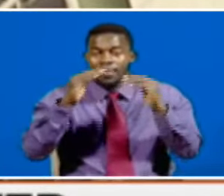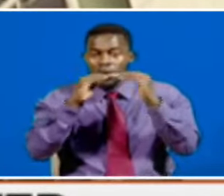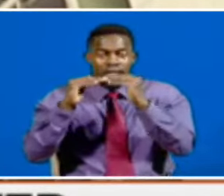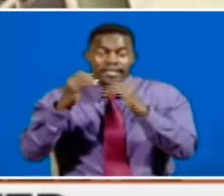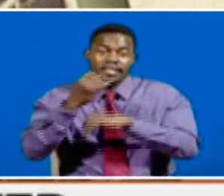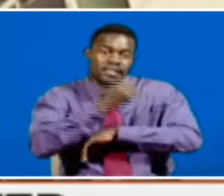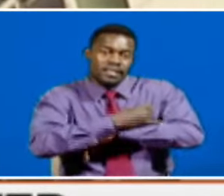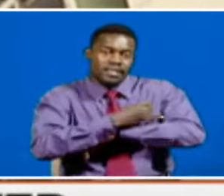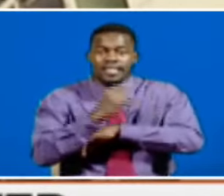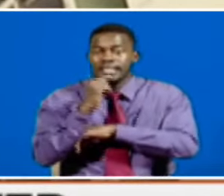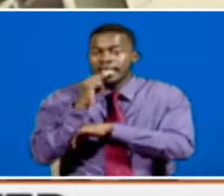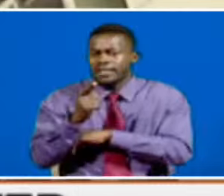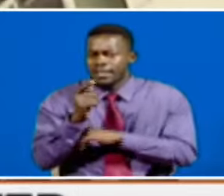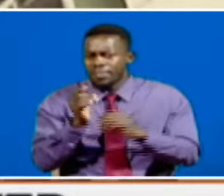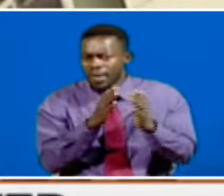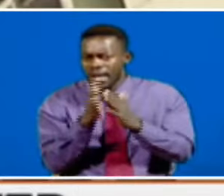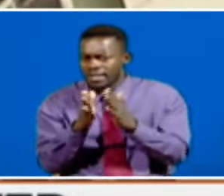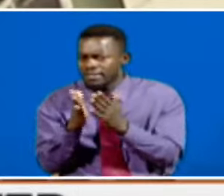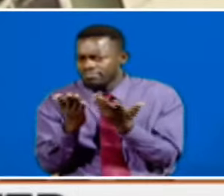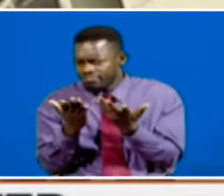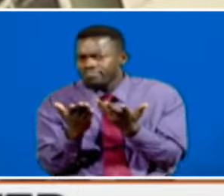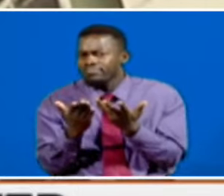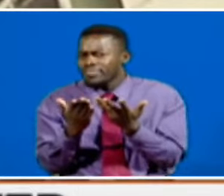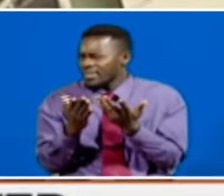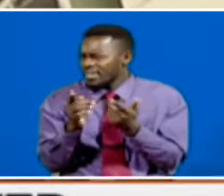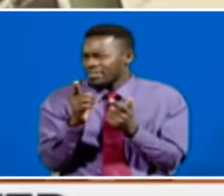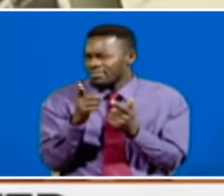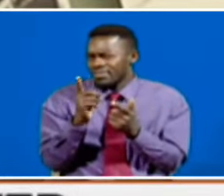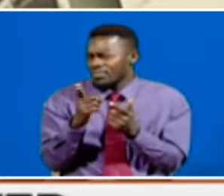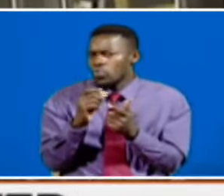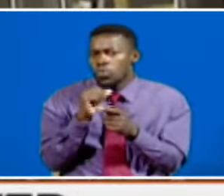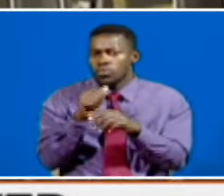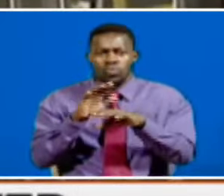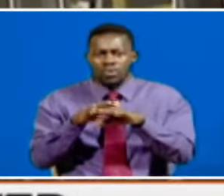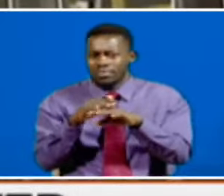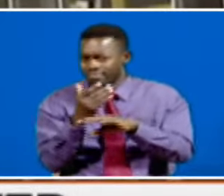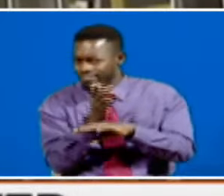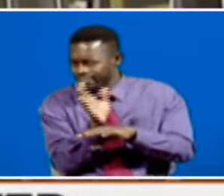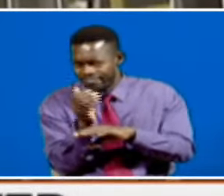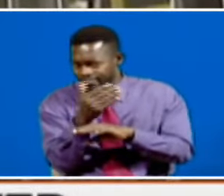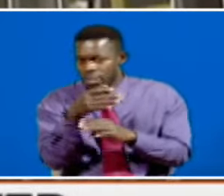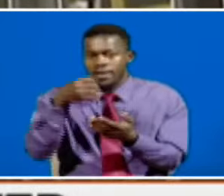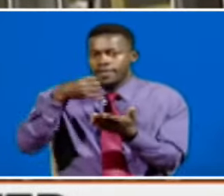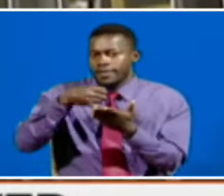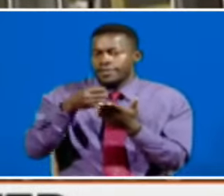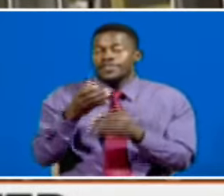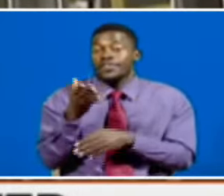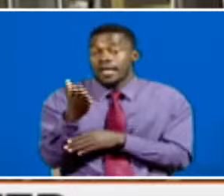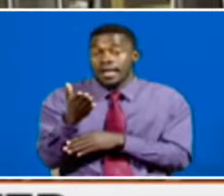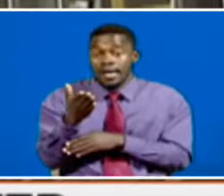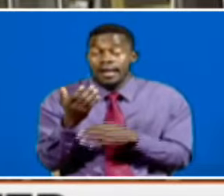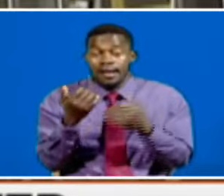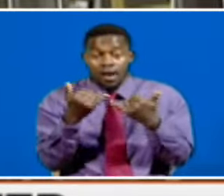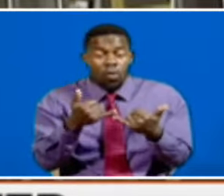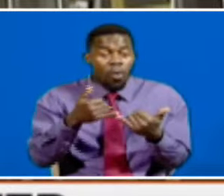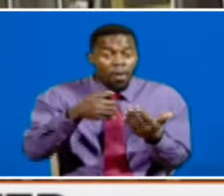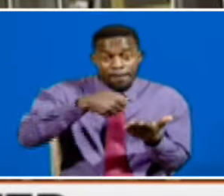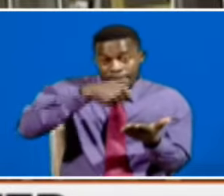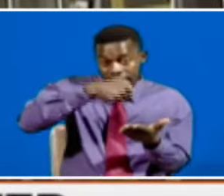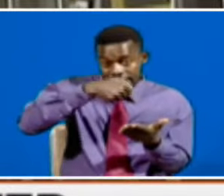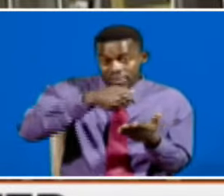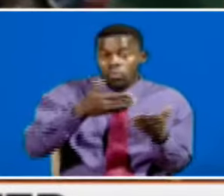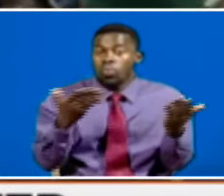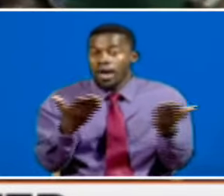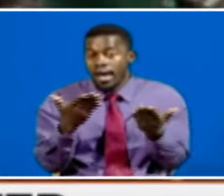the plan presented to fulfill that objective is very scanty. The budget-making ball is now squarely in